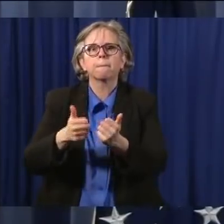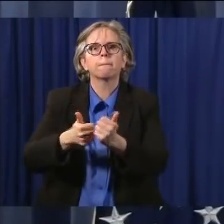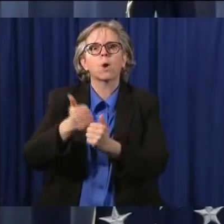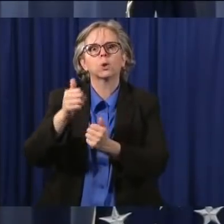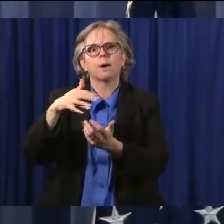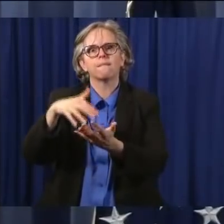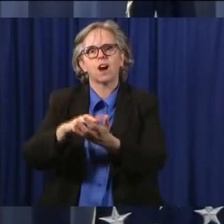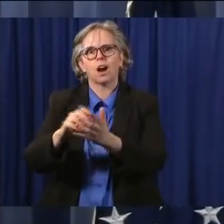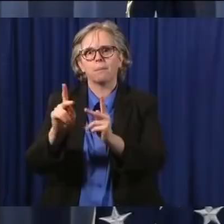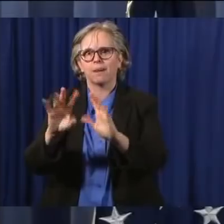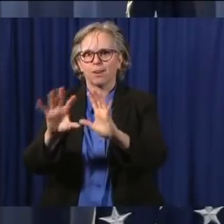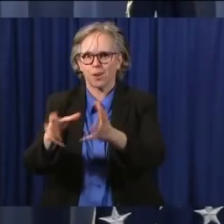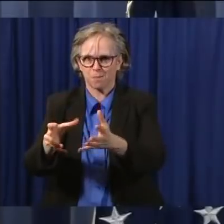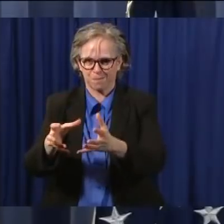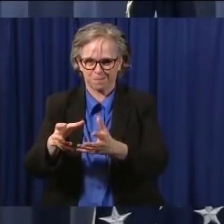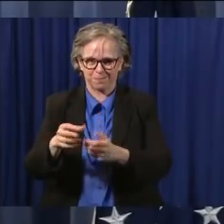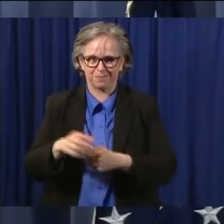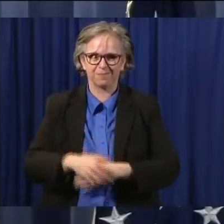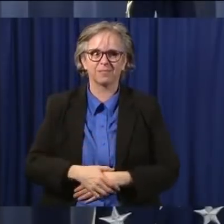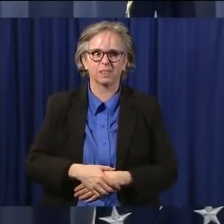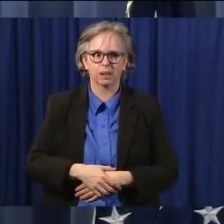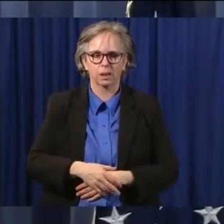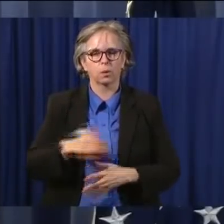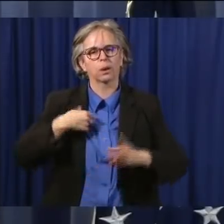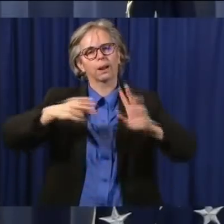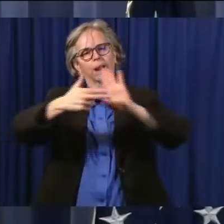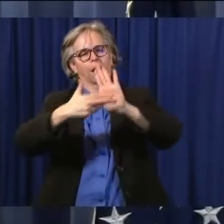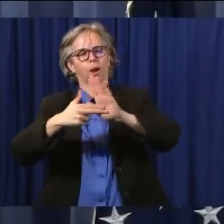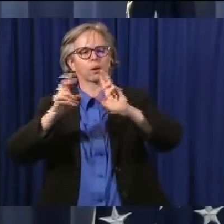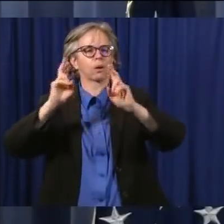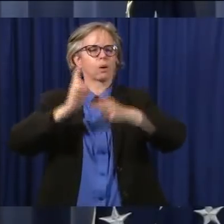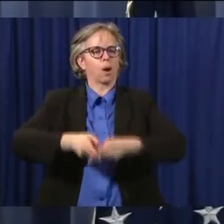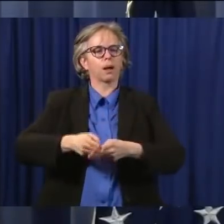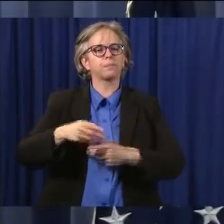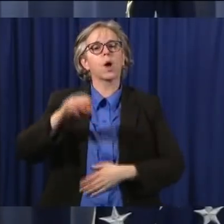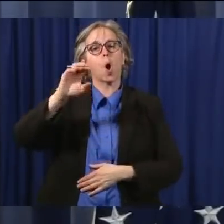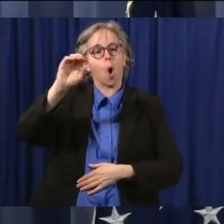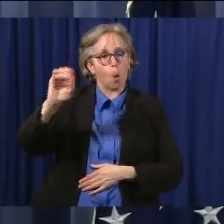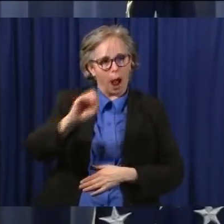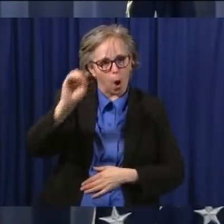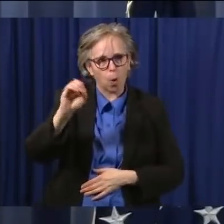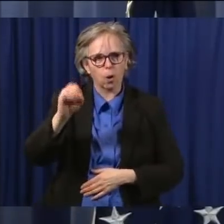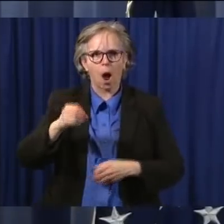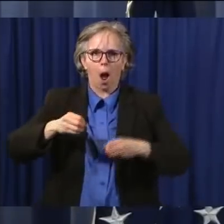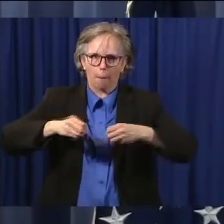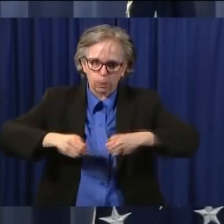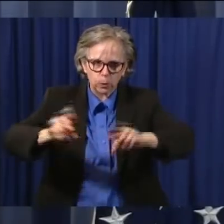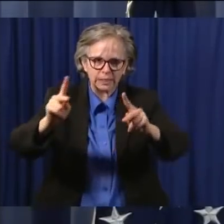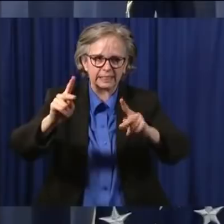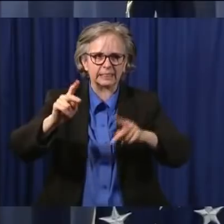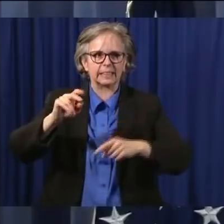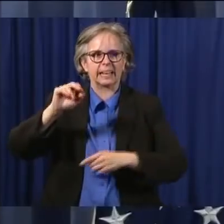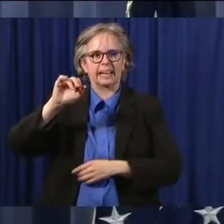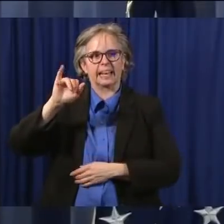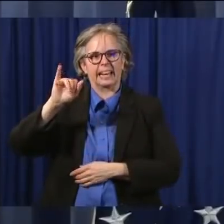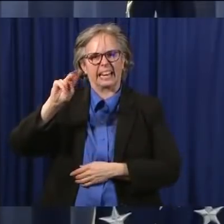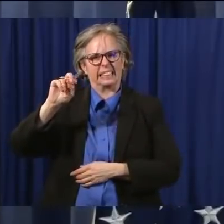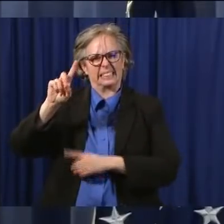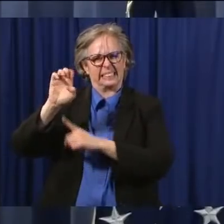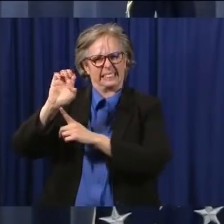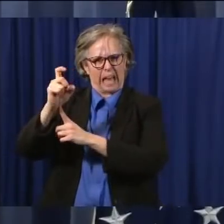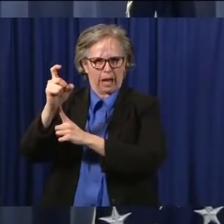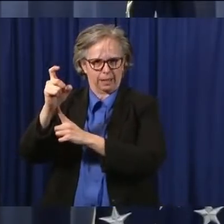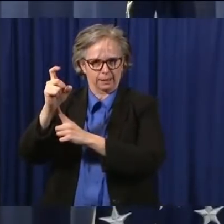level measures of what is called an Ohio Opportunity Index. Opportunity level from very high to very low is measured using